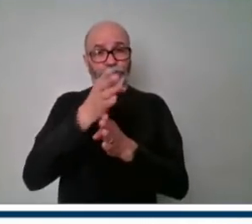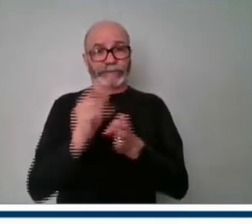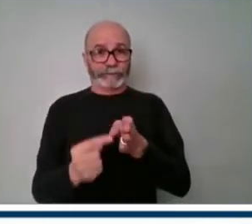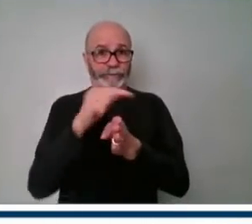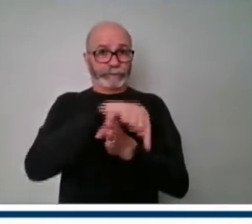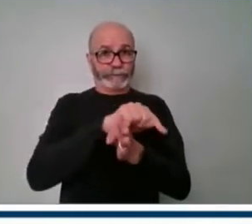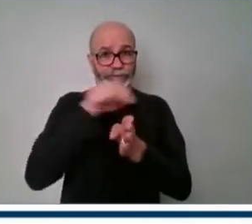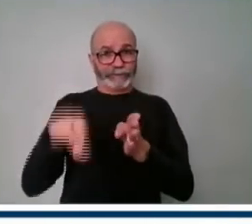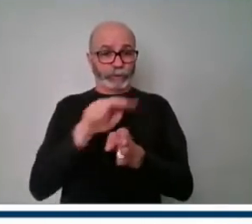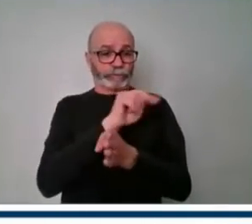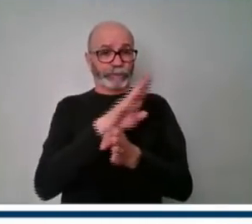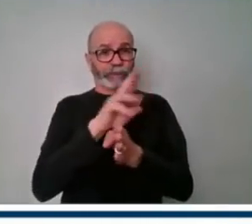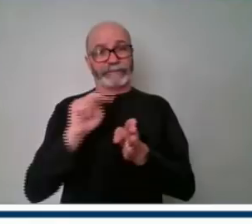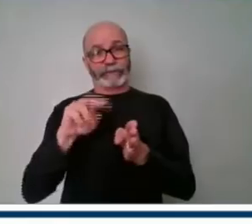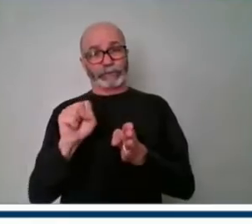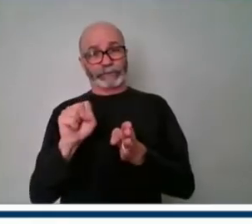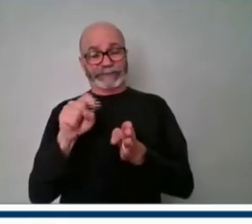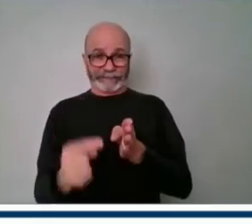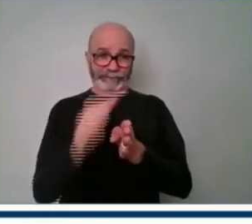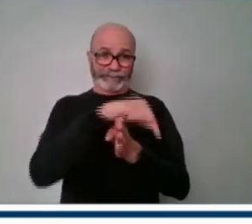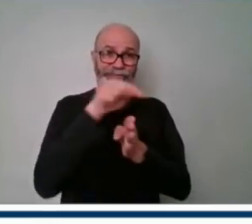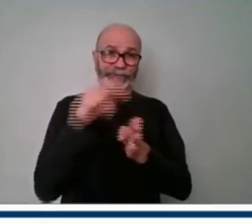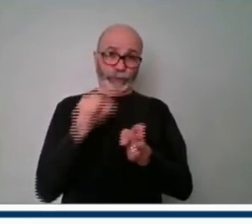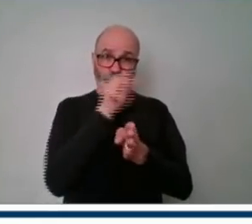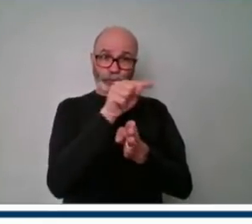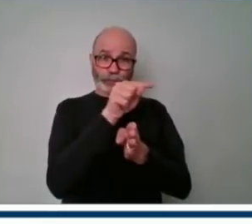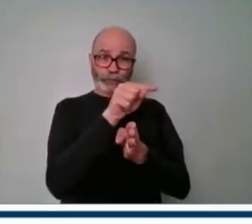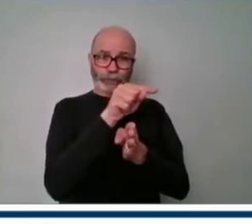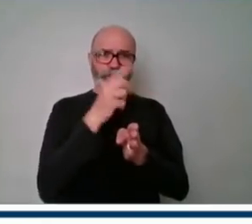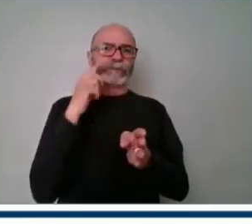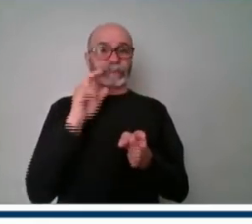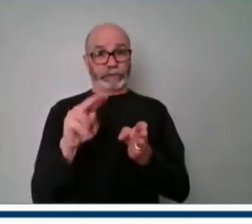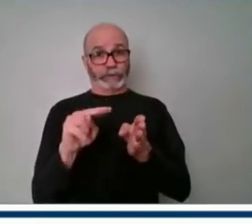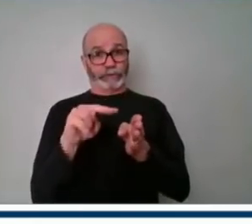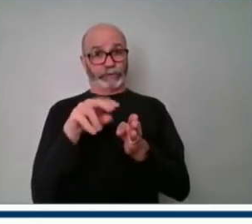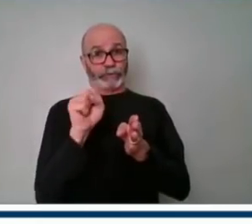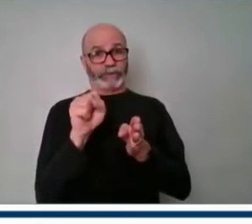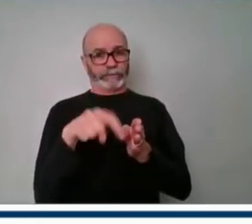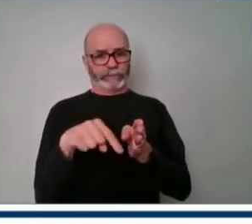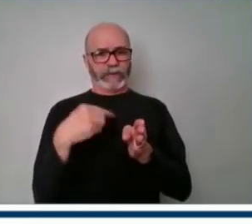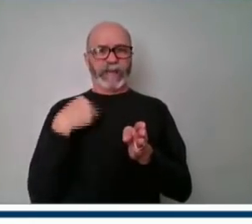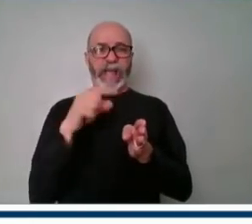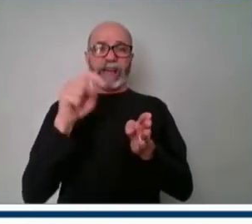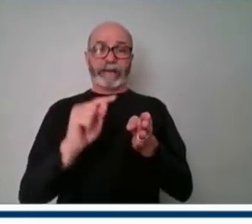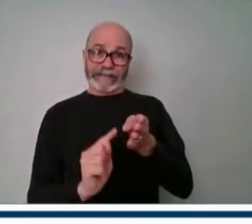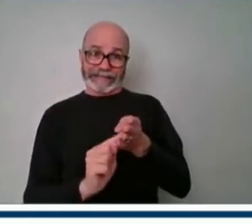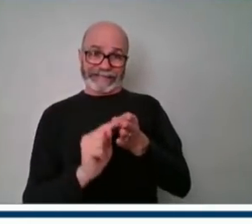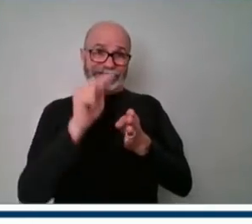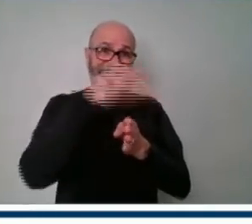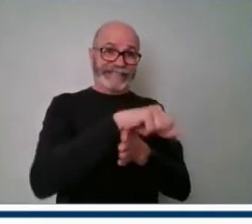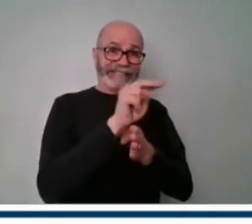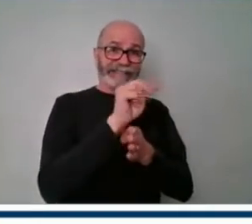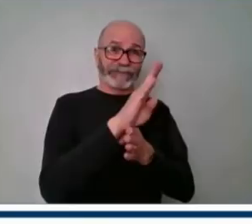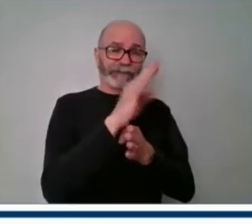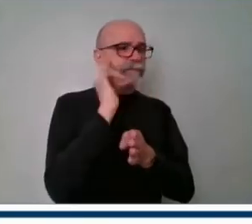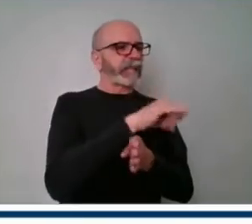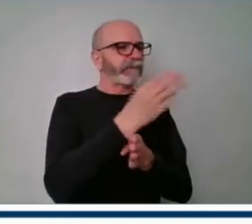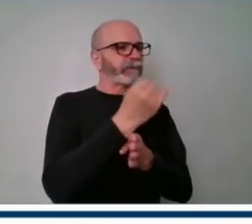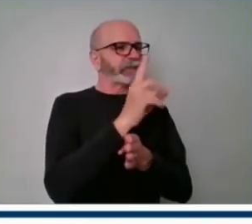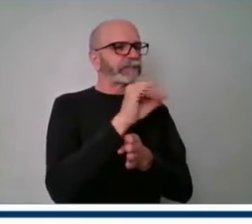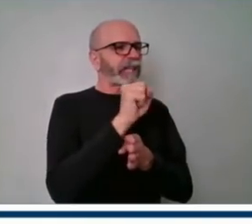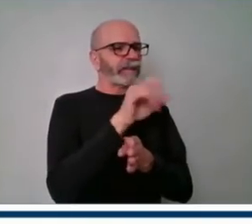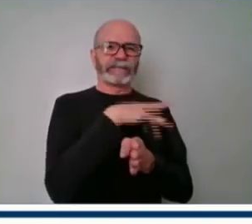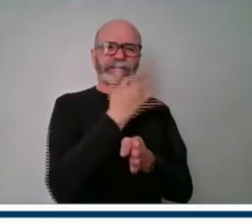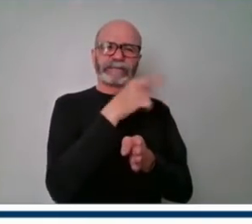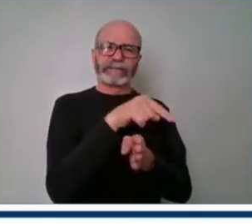Scotia when we still can't go into New Brunswick without having to self-isolate? Well, I think we're basically aligning with our